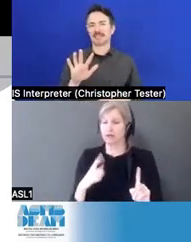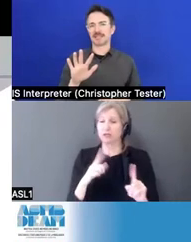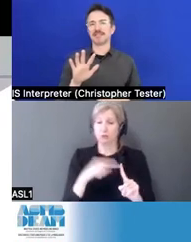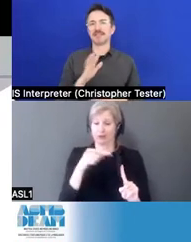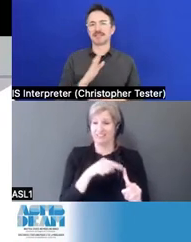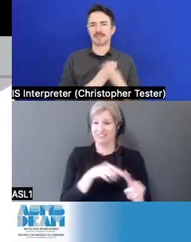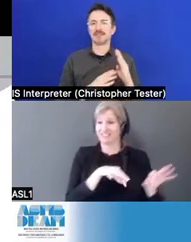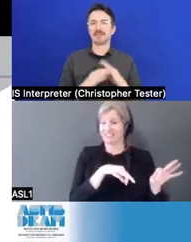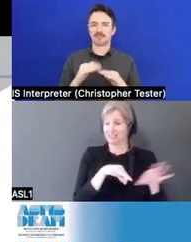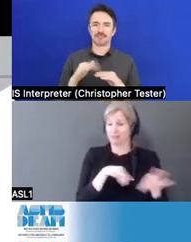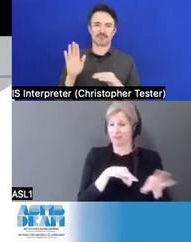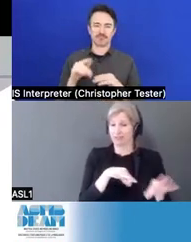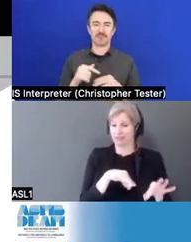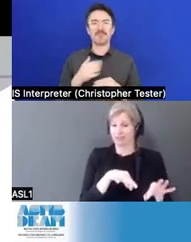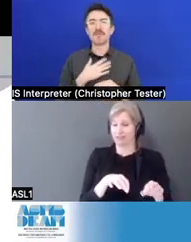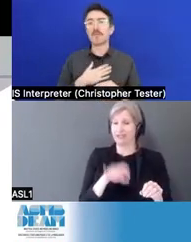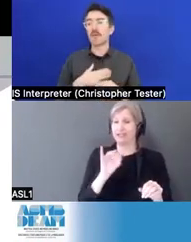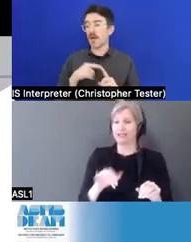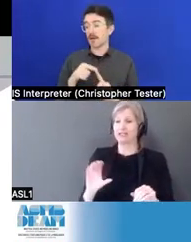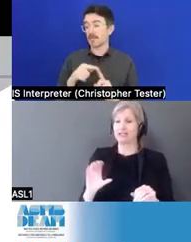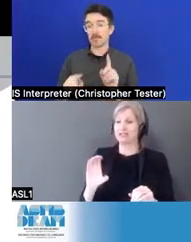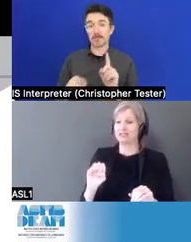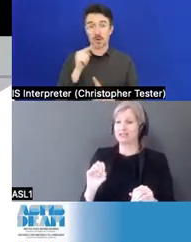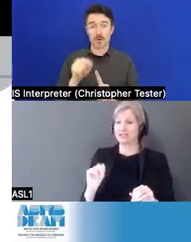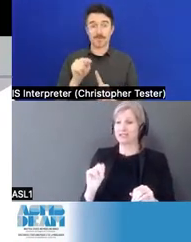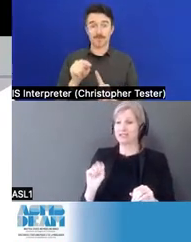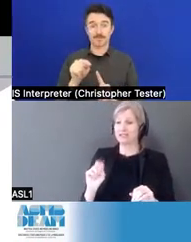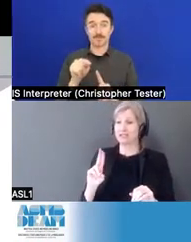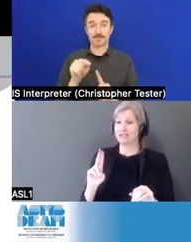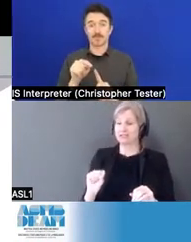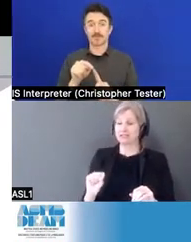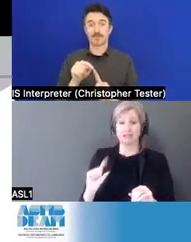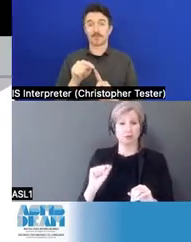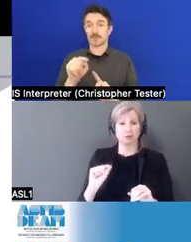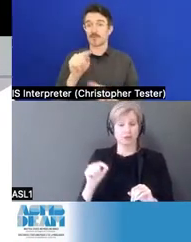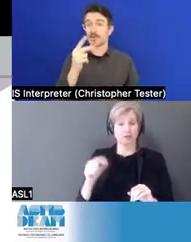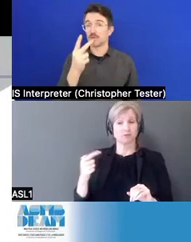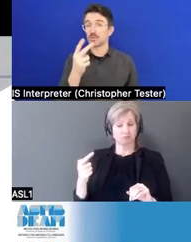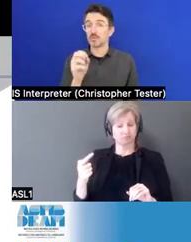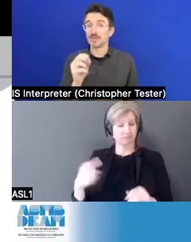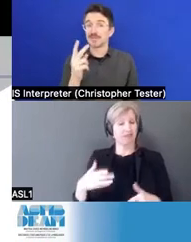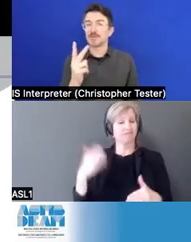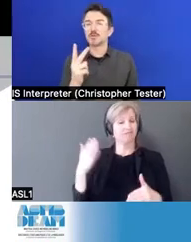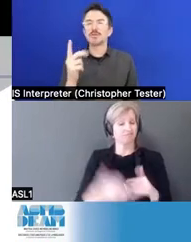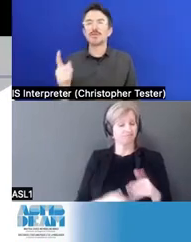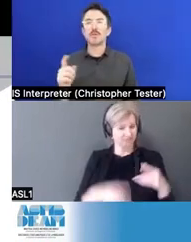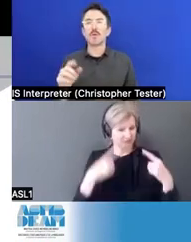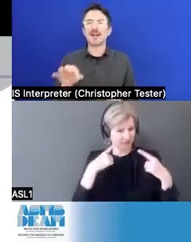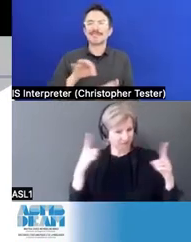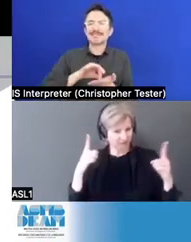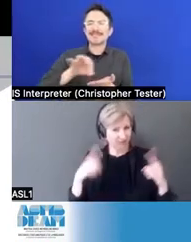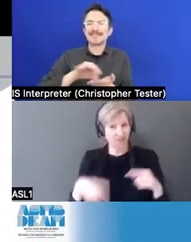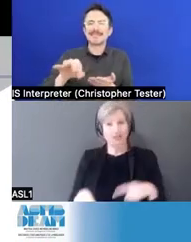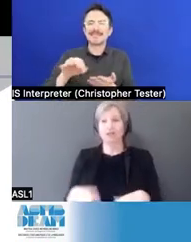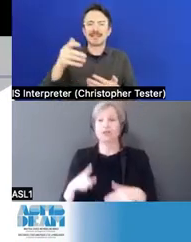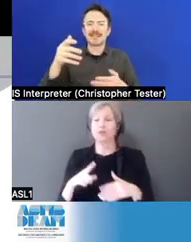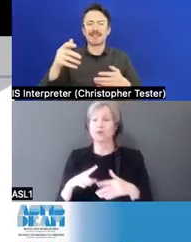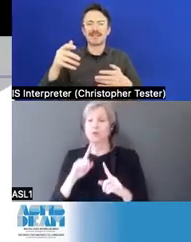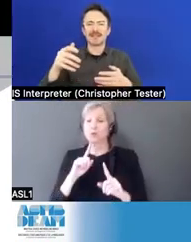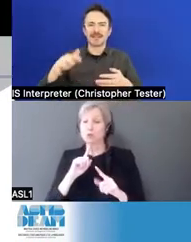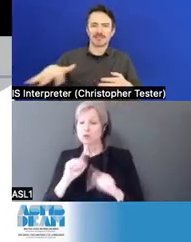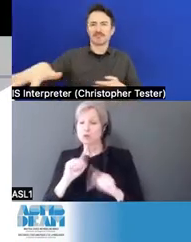our census 2021 has been successfully completed. The first results have been released for